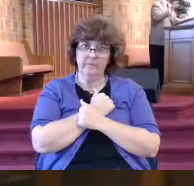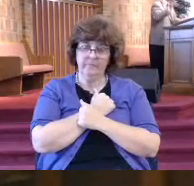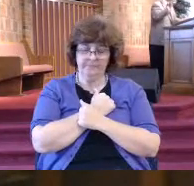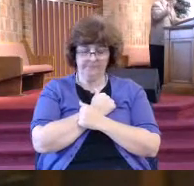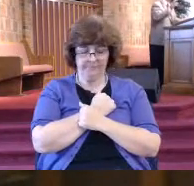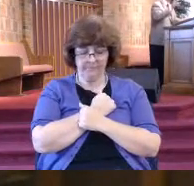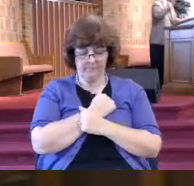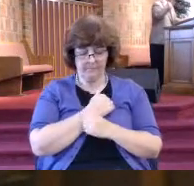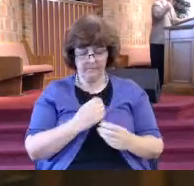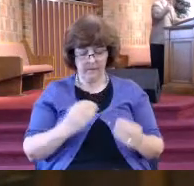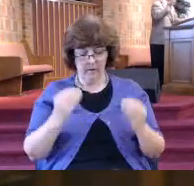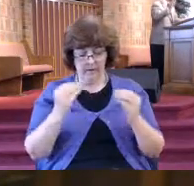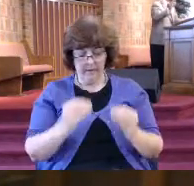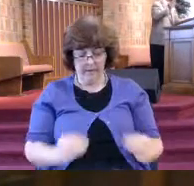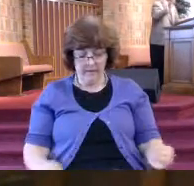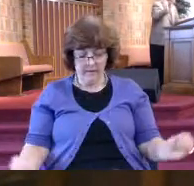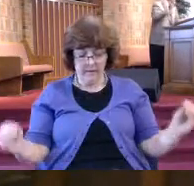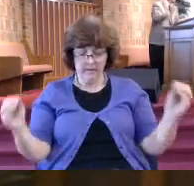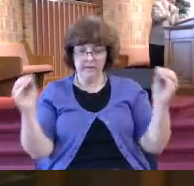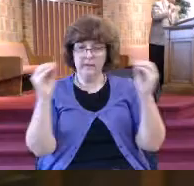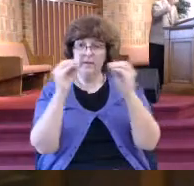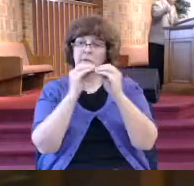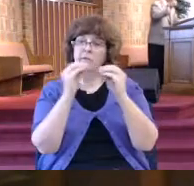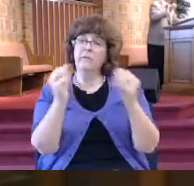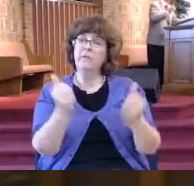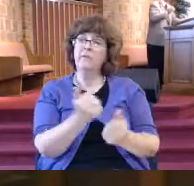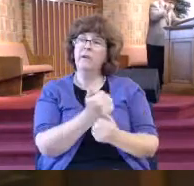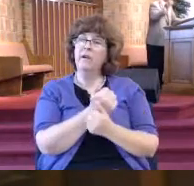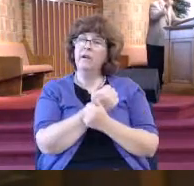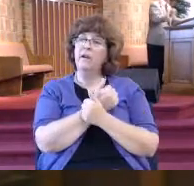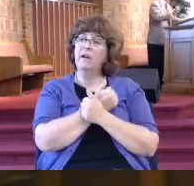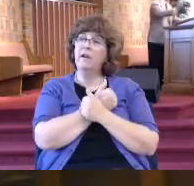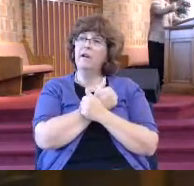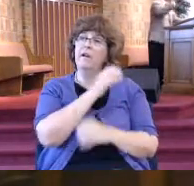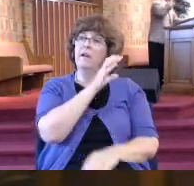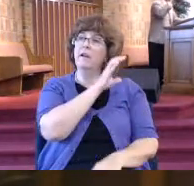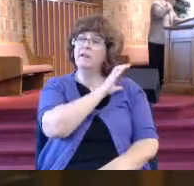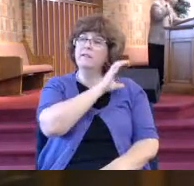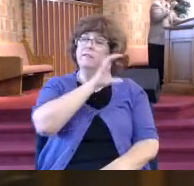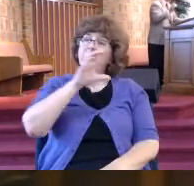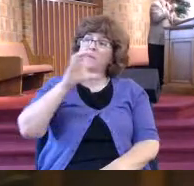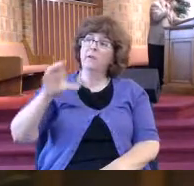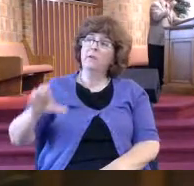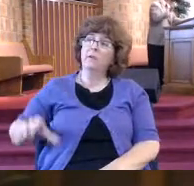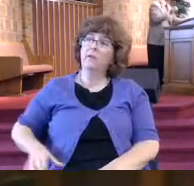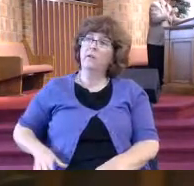More love to thee, O Christ,